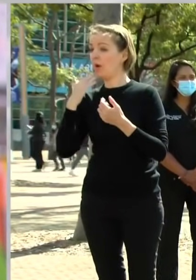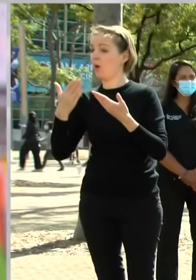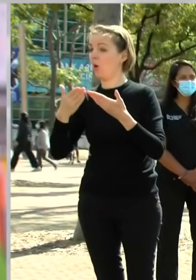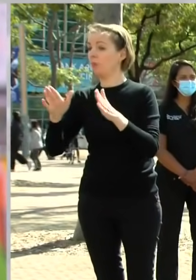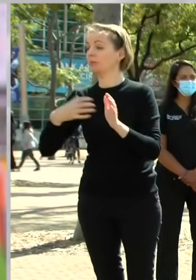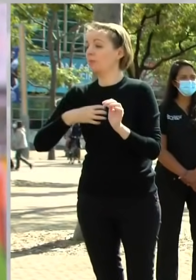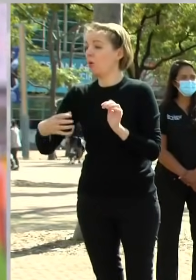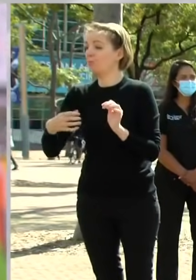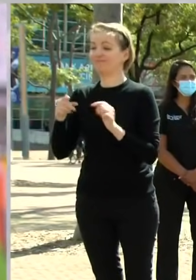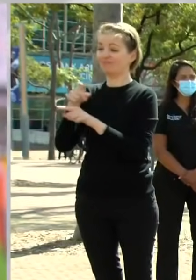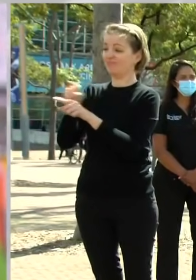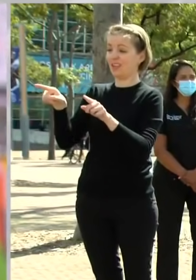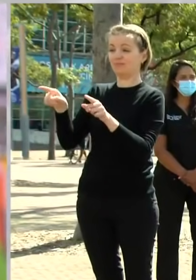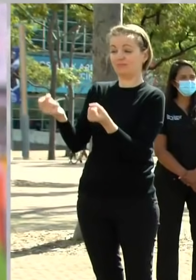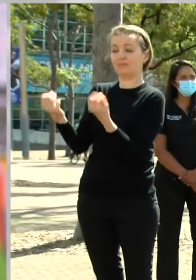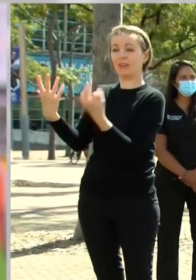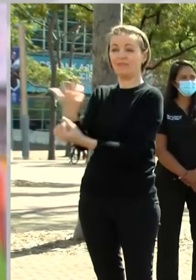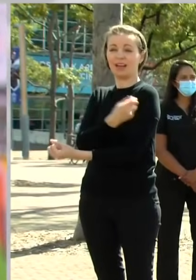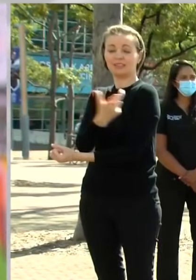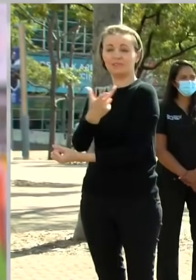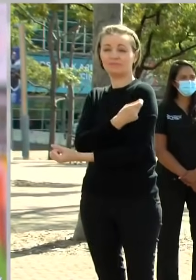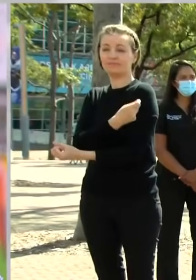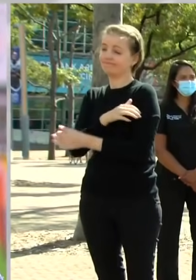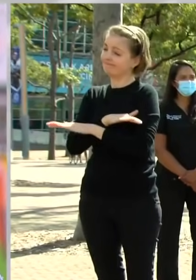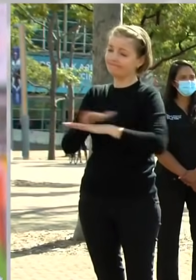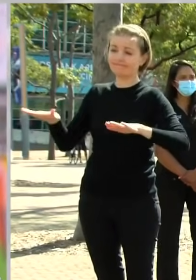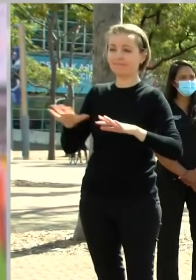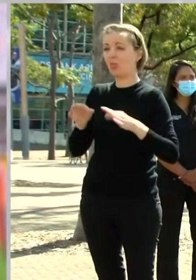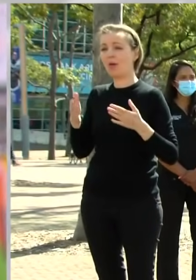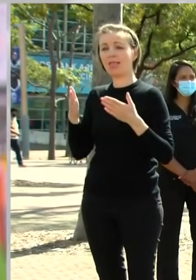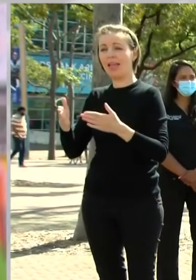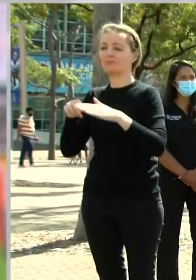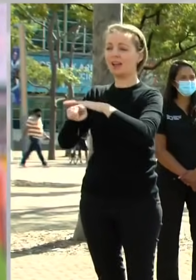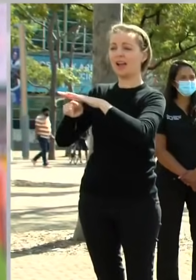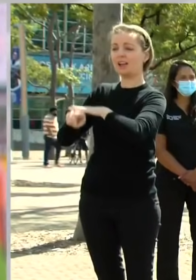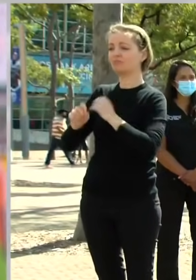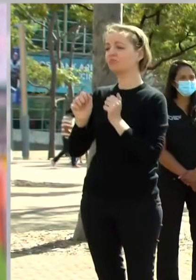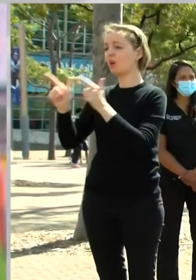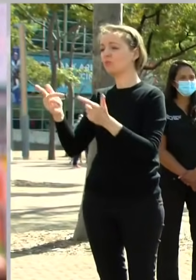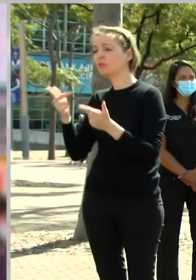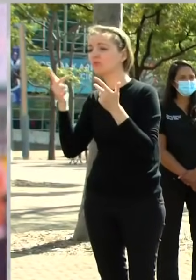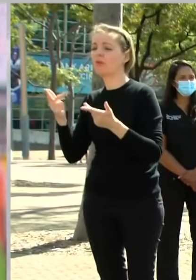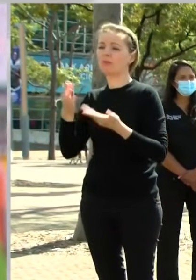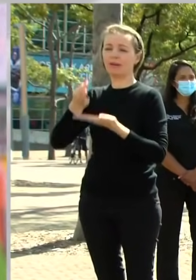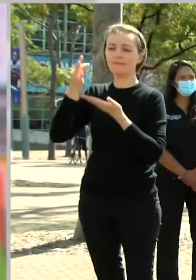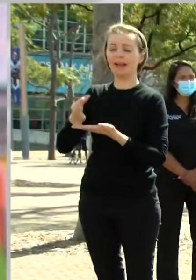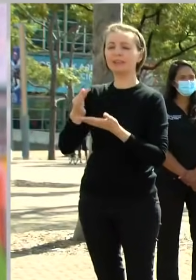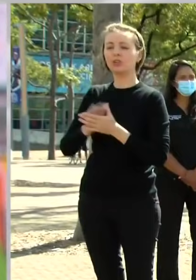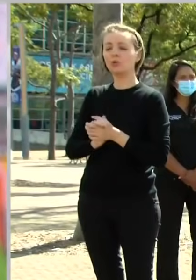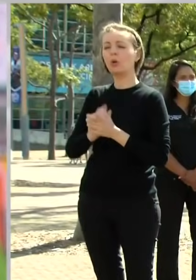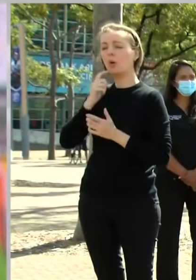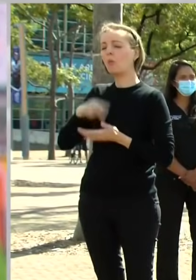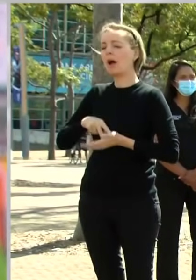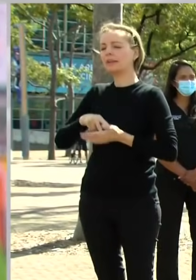get closer to that time, Dr. Chant and the Health Department will give government advice on how we deal with those communities,